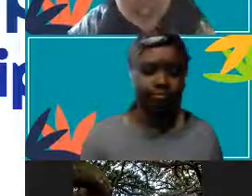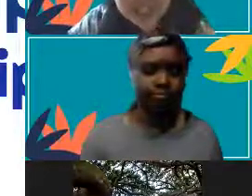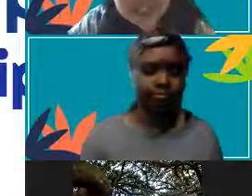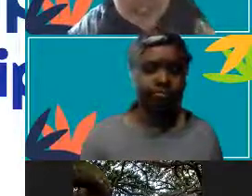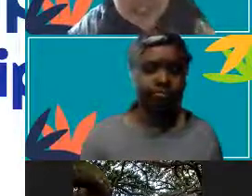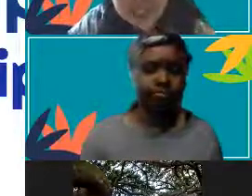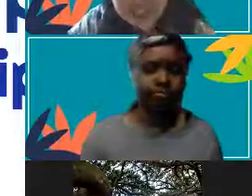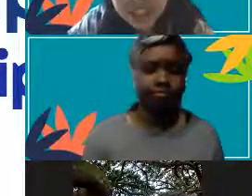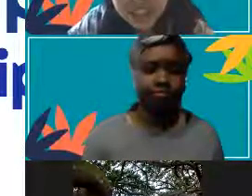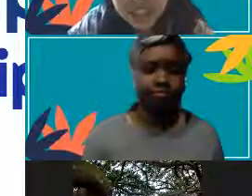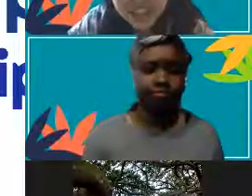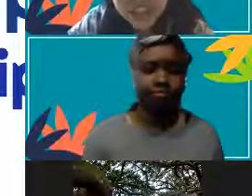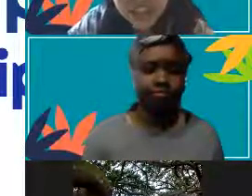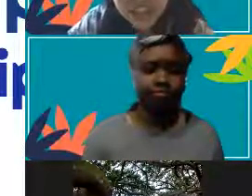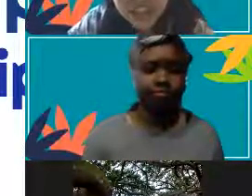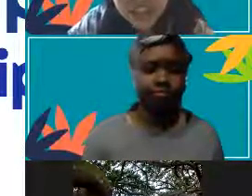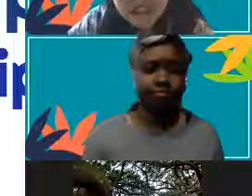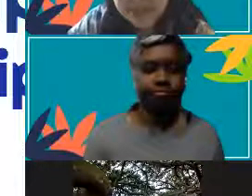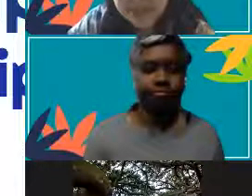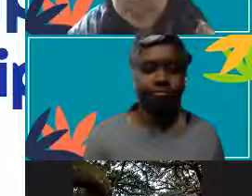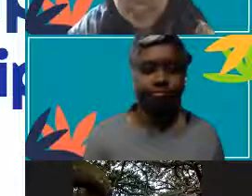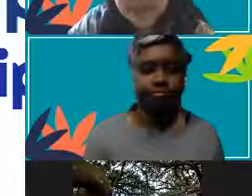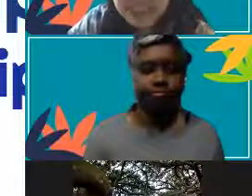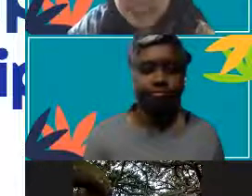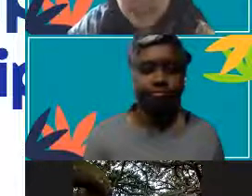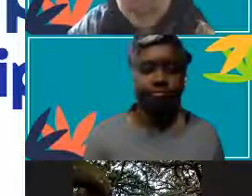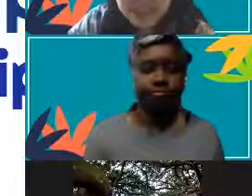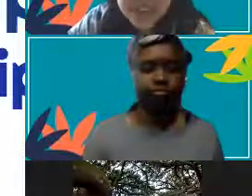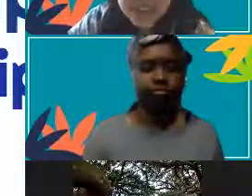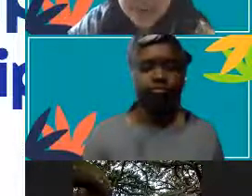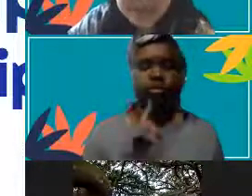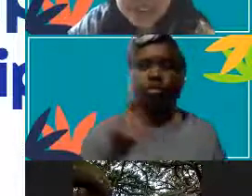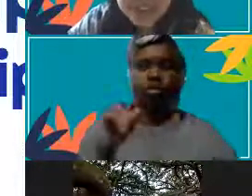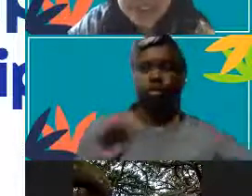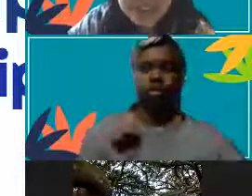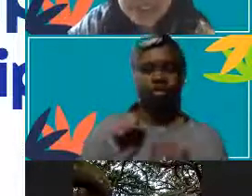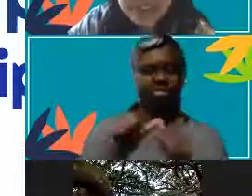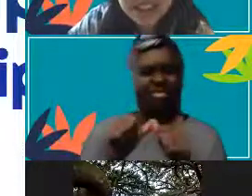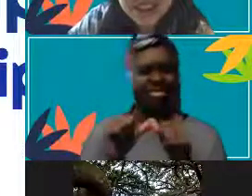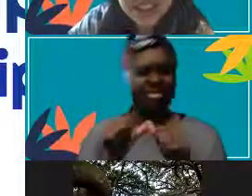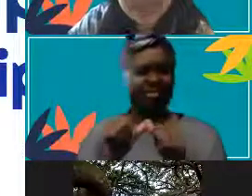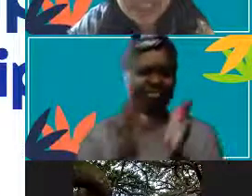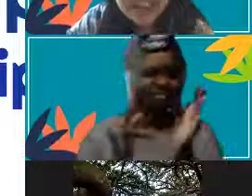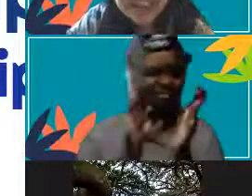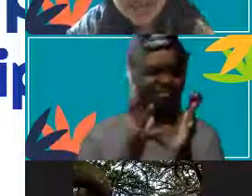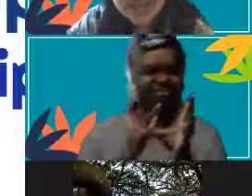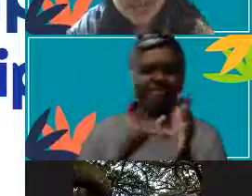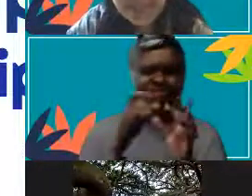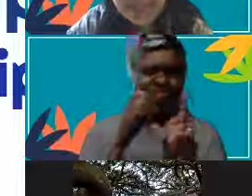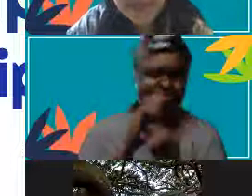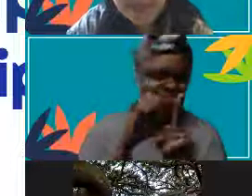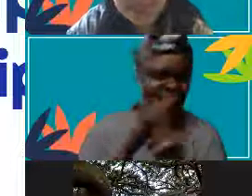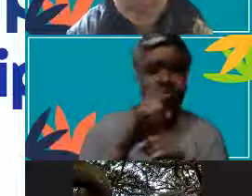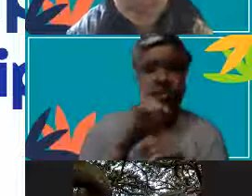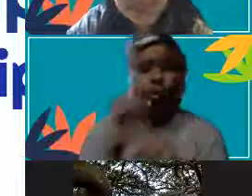it sees as a threat to its capacity to extract or invade. And many diaspora